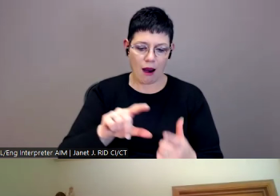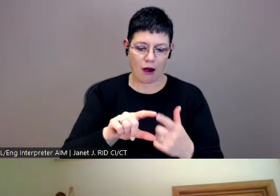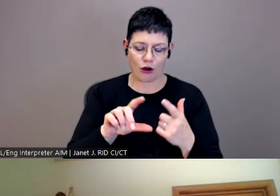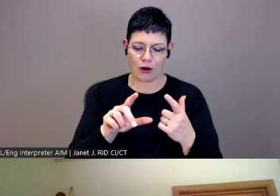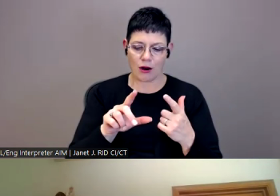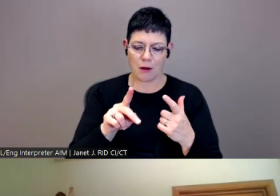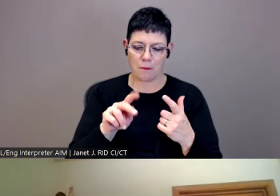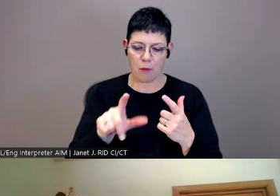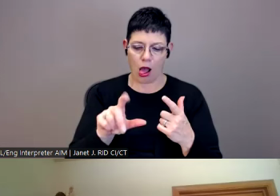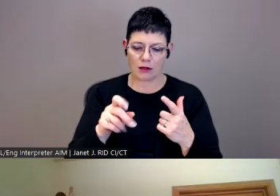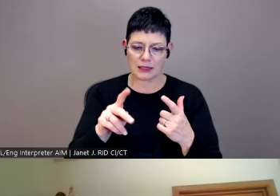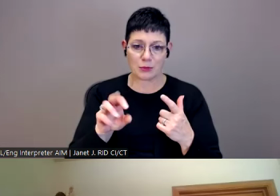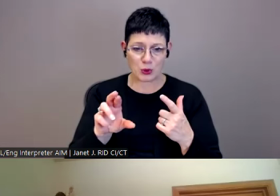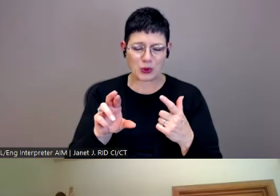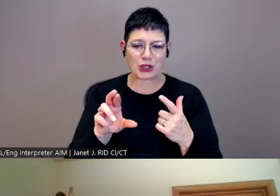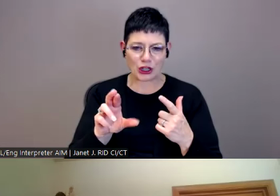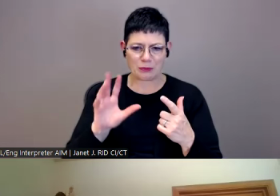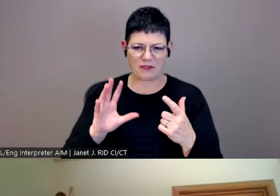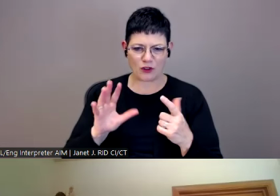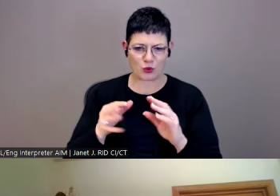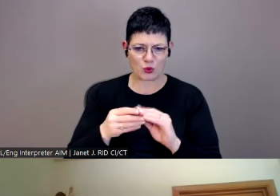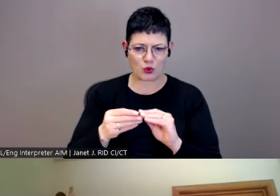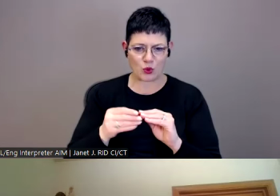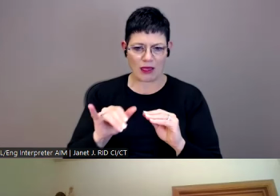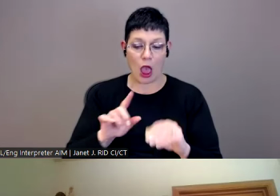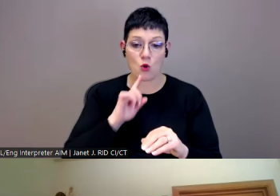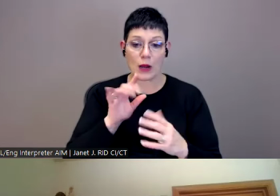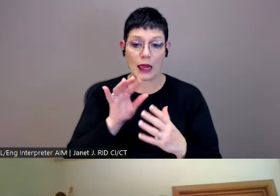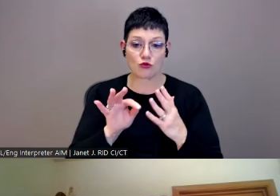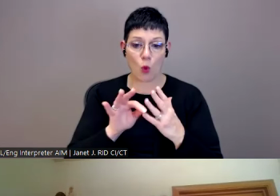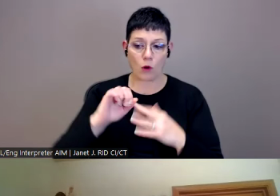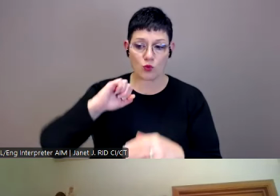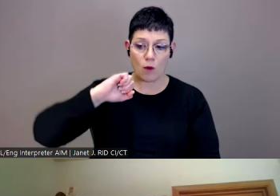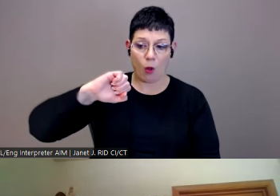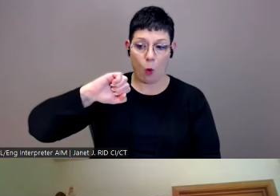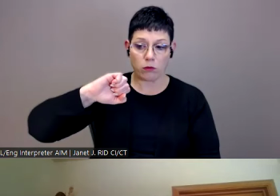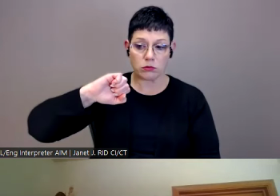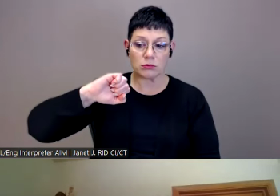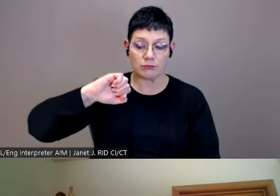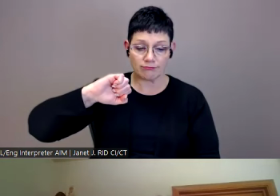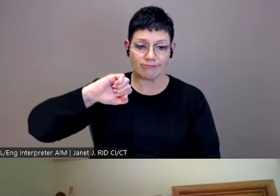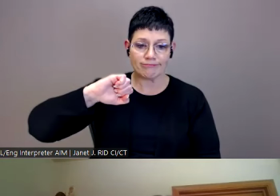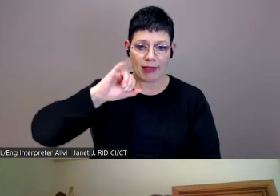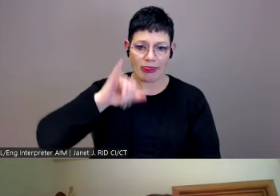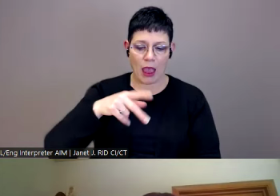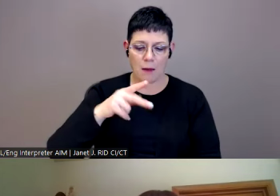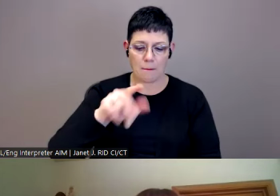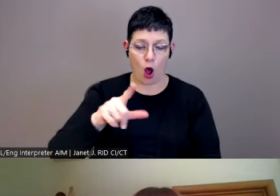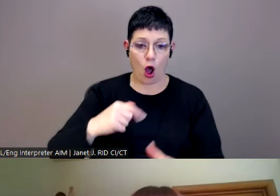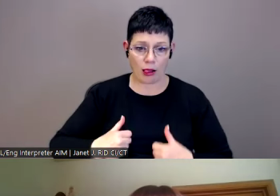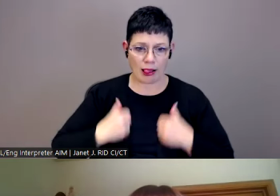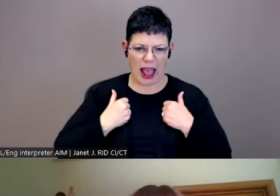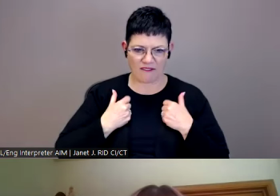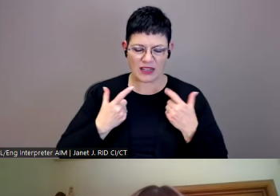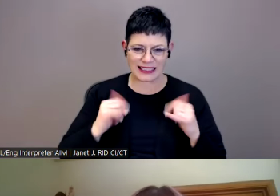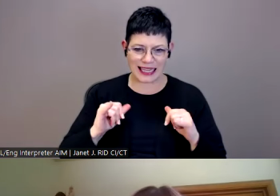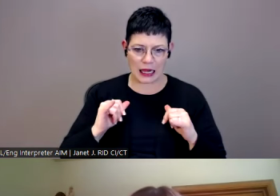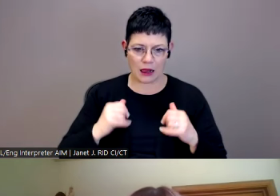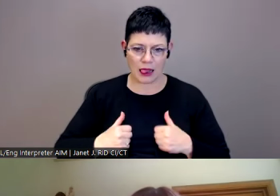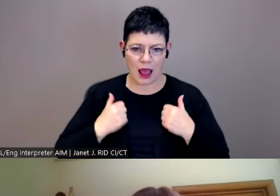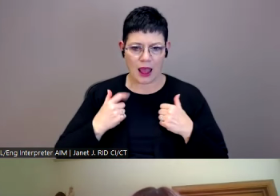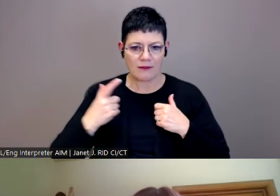previously referred to the Real Choice Revolt. When Paul was alive, he gave me a lot of